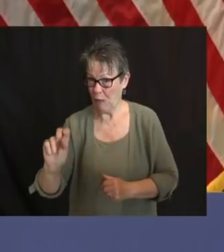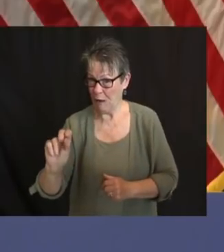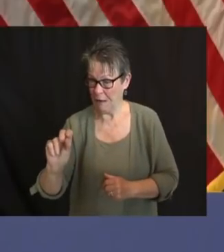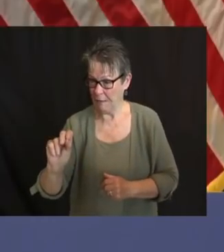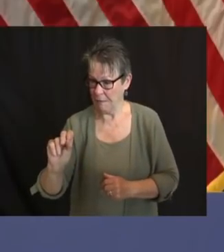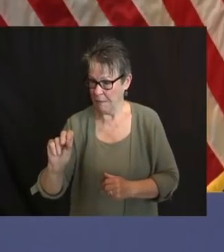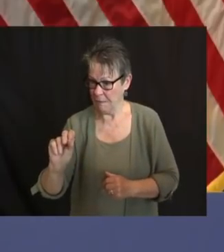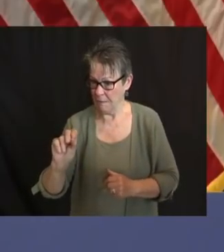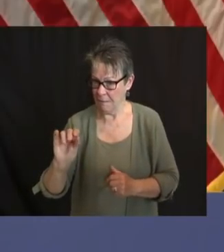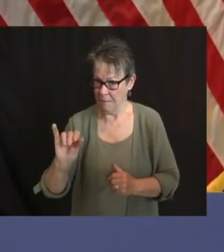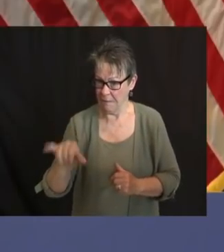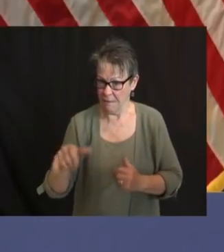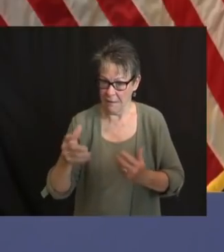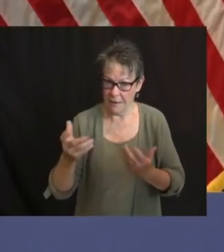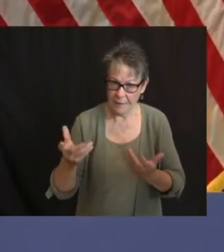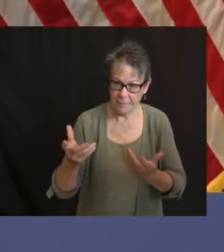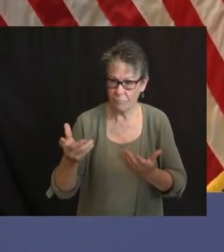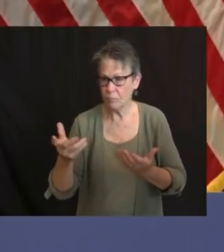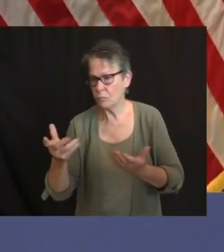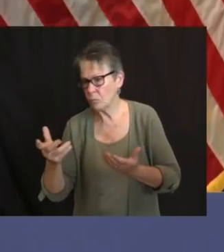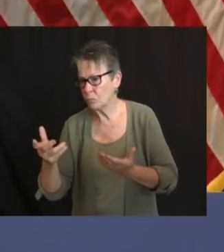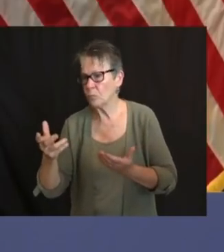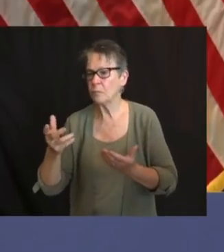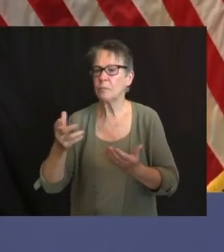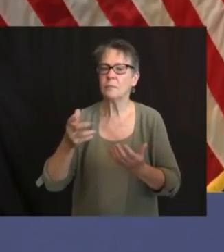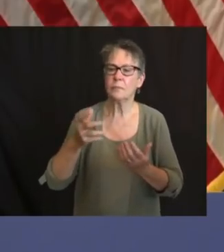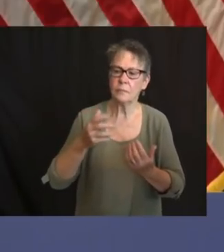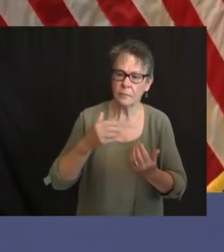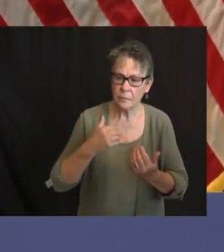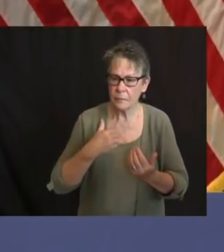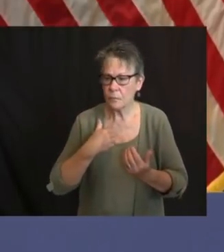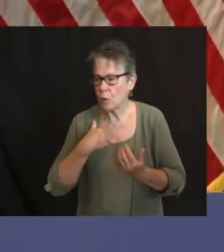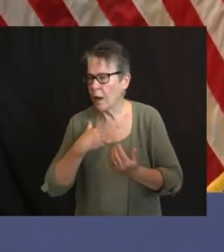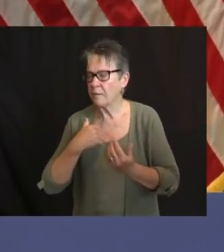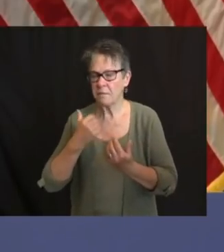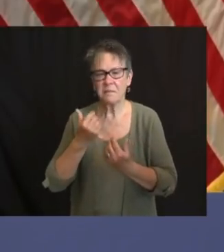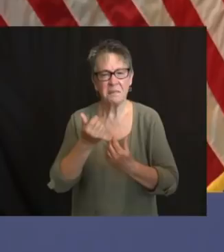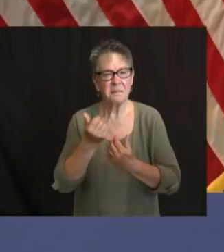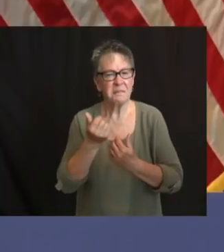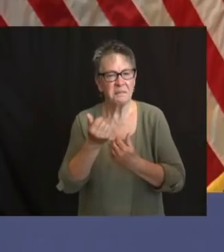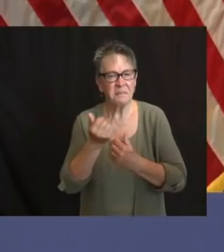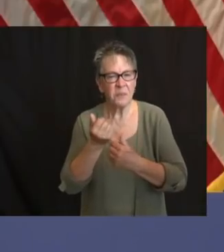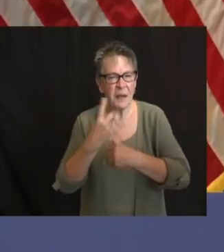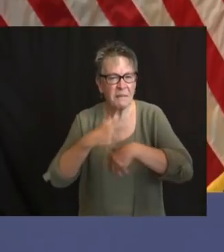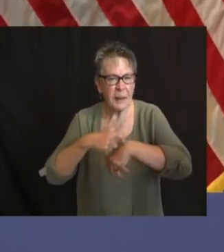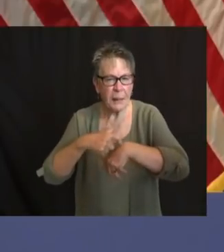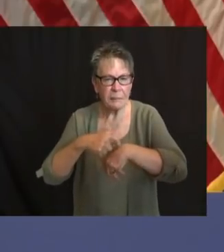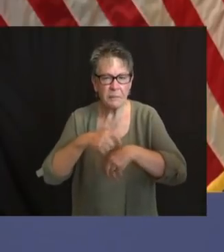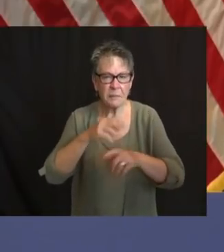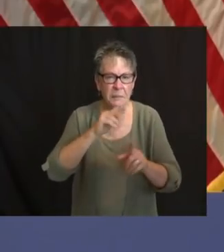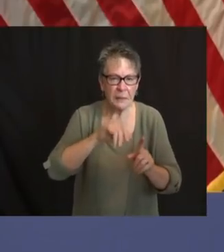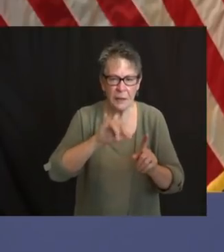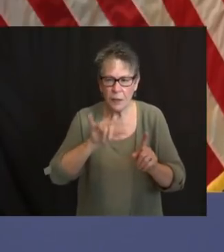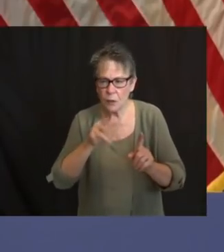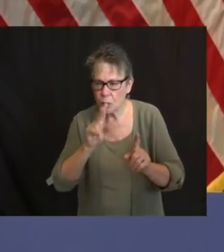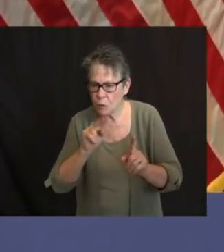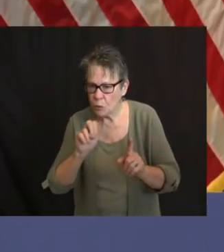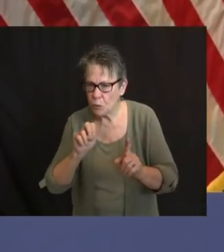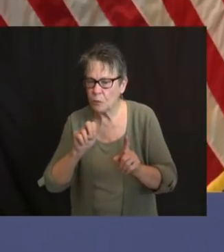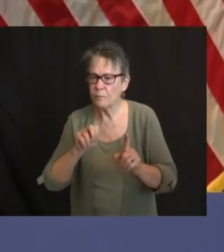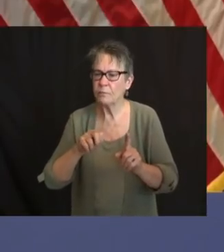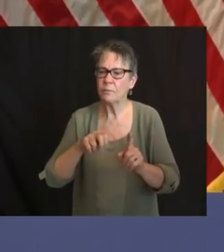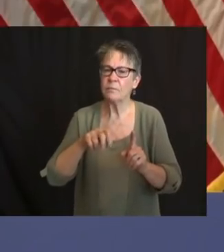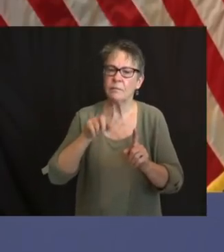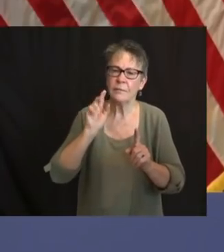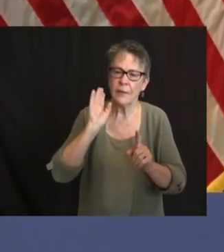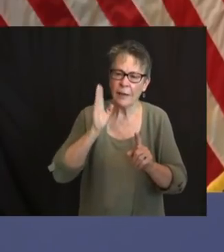So for a few days in May, and then June, July, August, September. For that limited period, cuts or deferrals